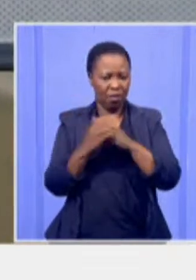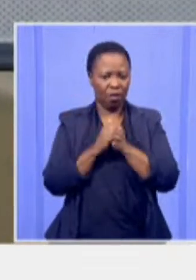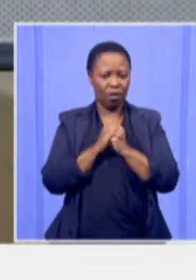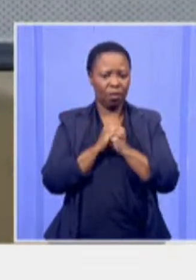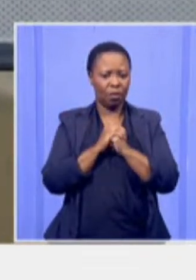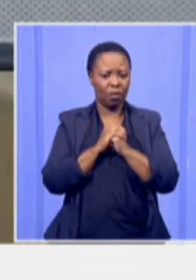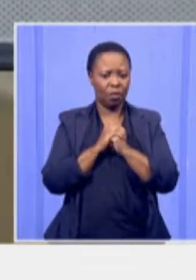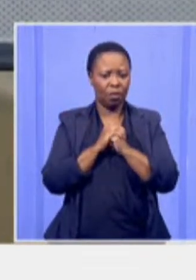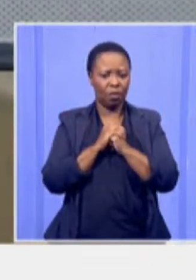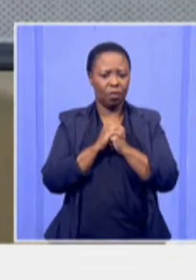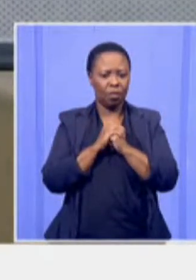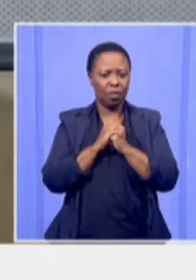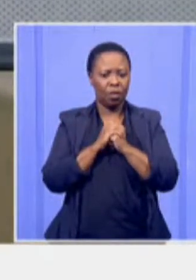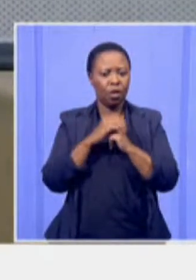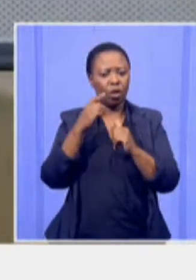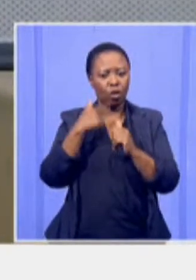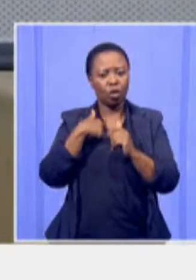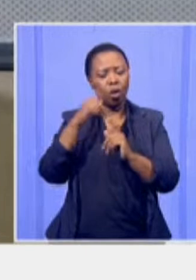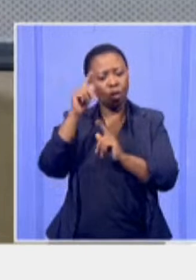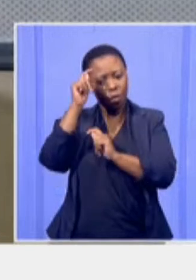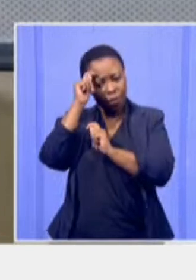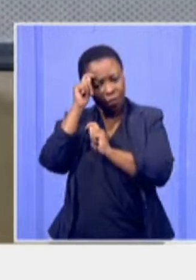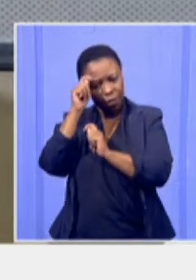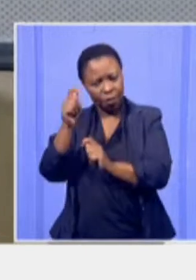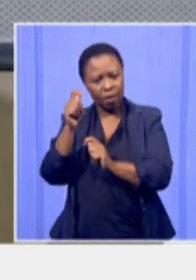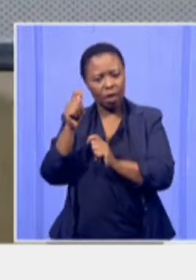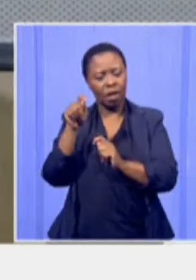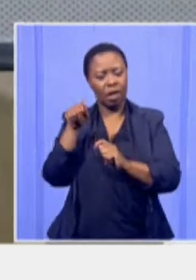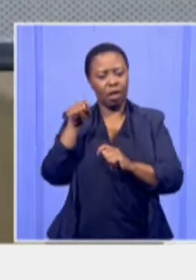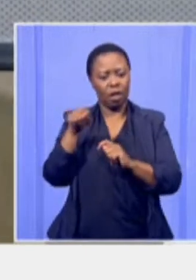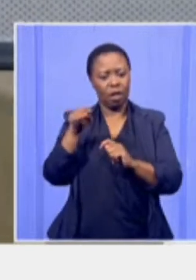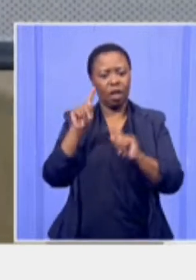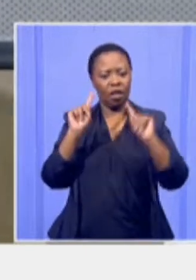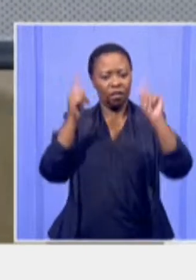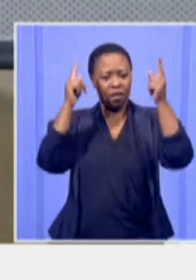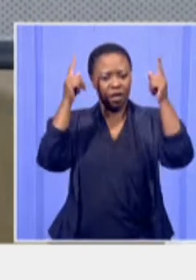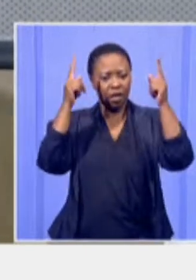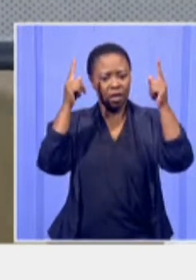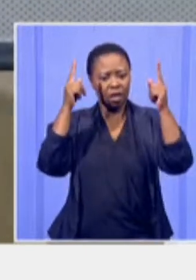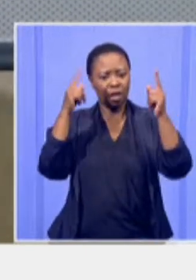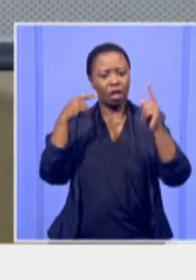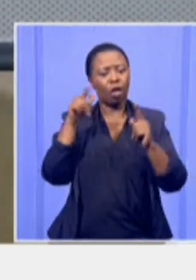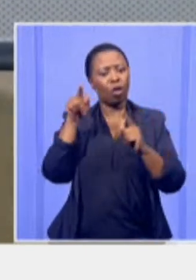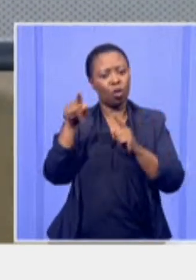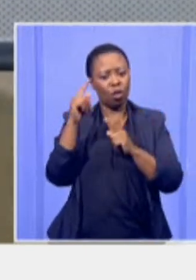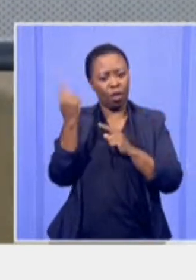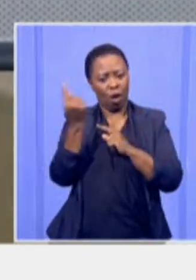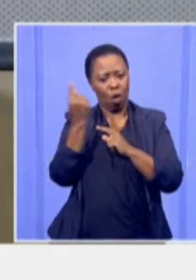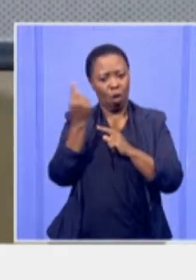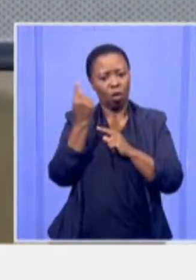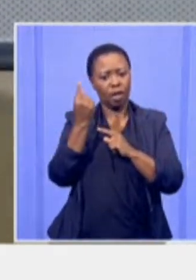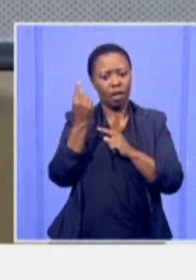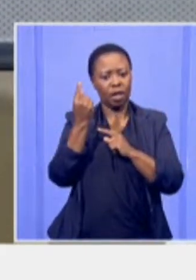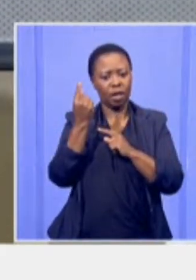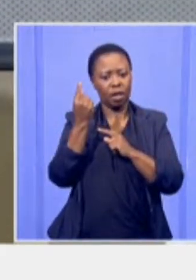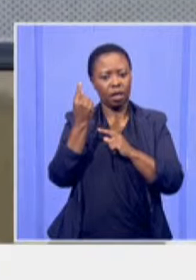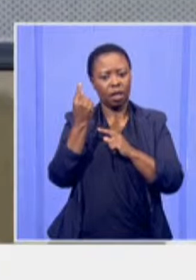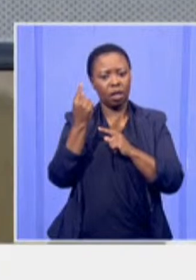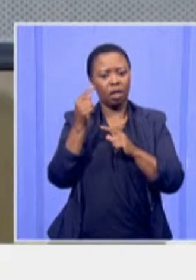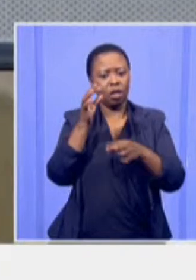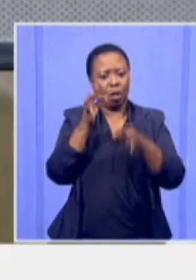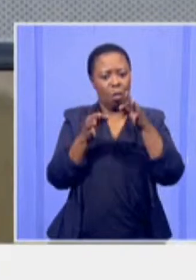We are a recognized union at Wits University. Actually, we are the only recognized union, if I have to be politically